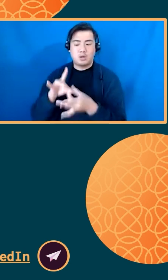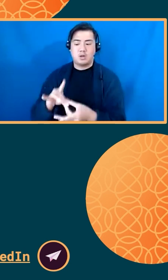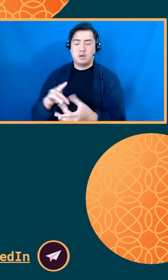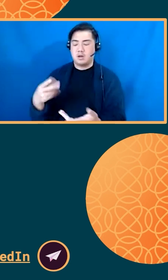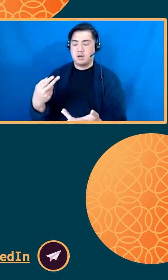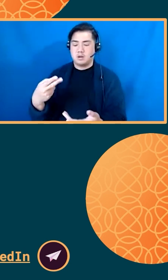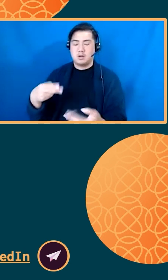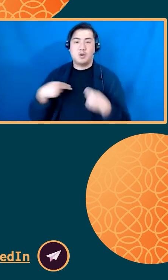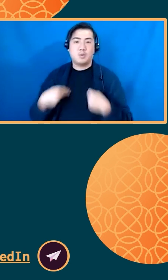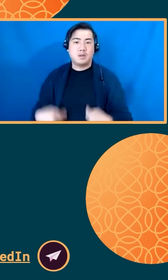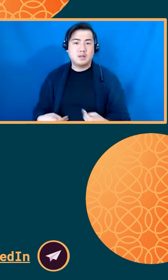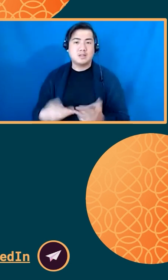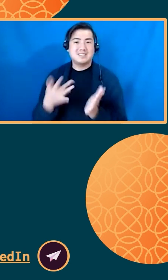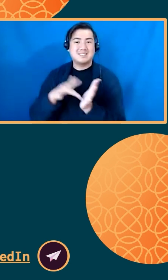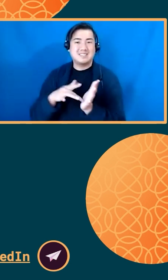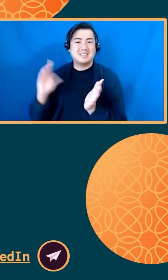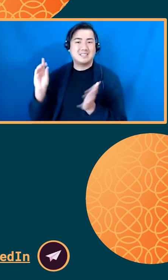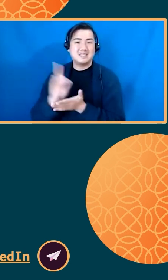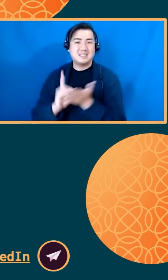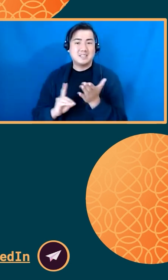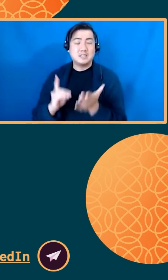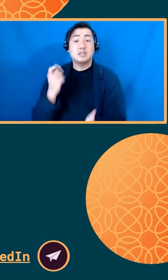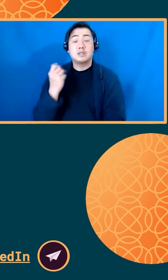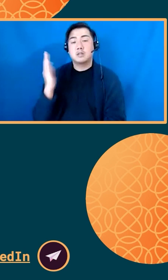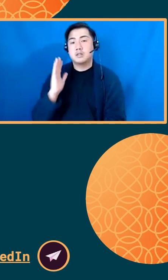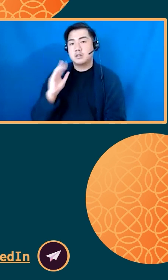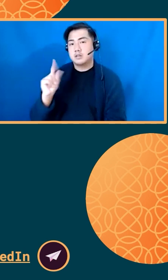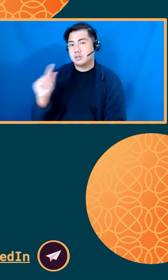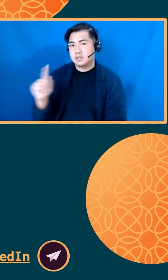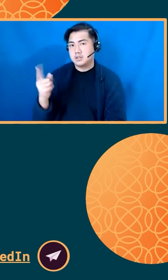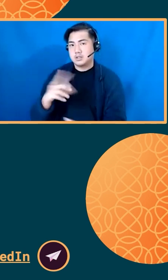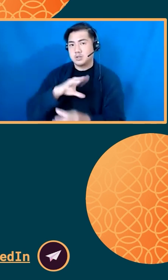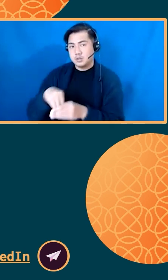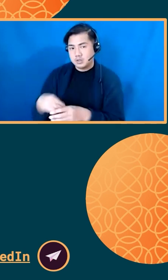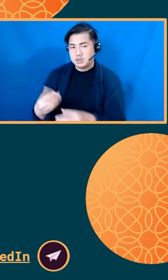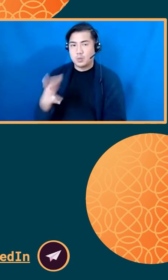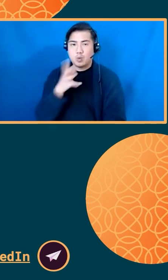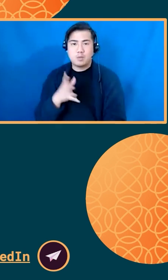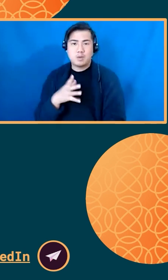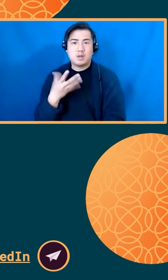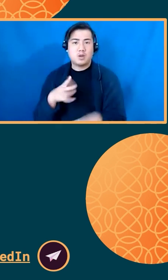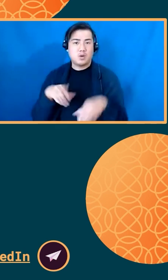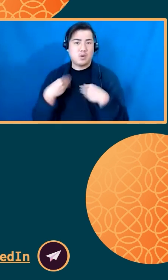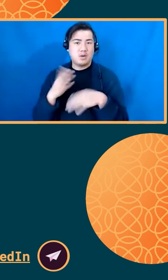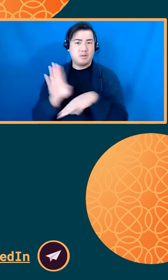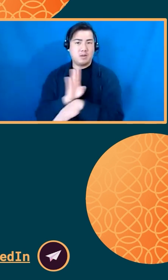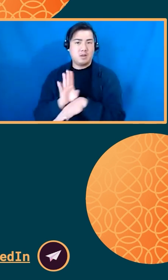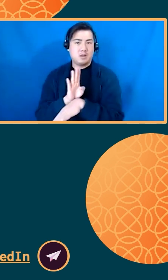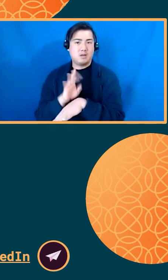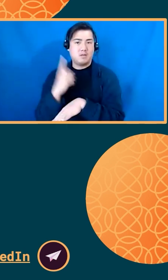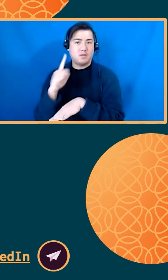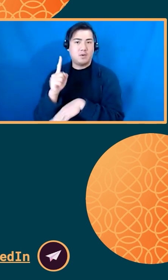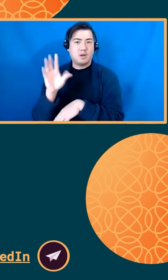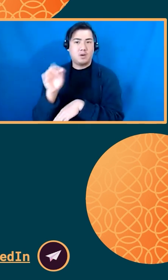In 2021, Aparna joined the elite 2% of women-owned businesses, with companies reaching $1